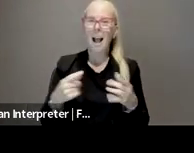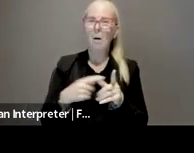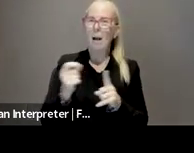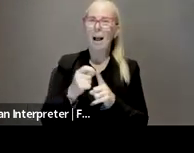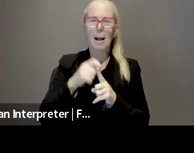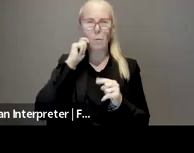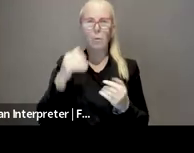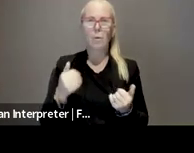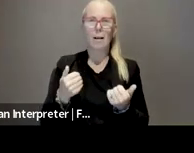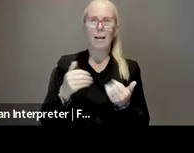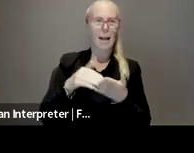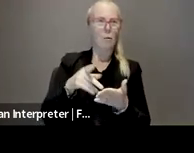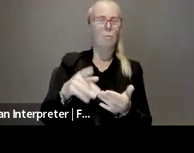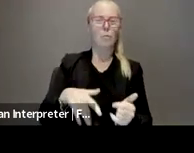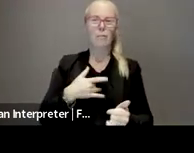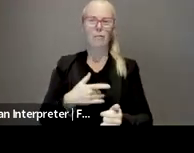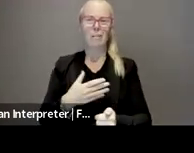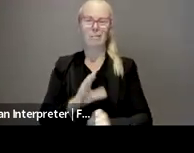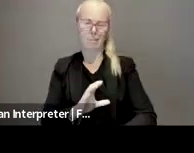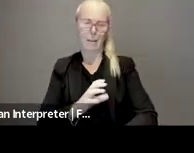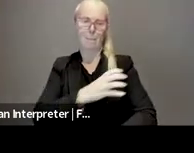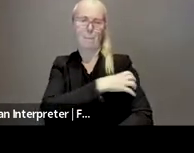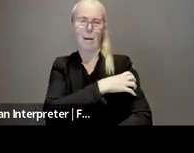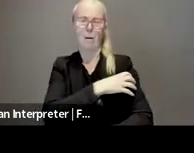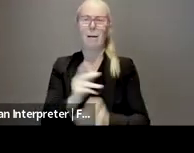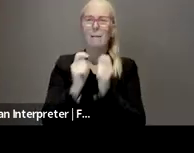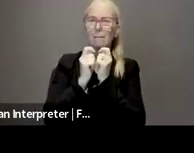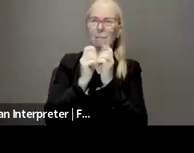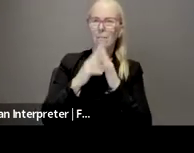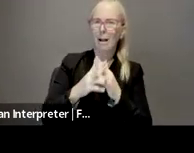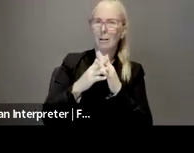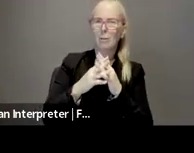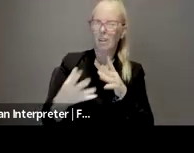empowered, valued, and included. Join our society today.